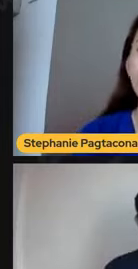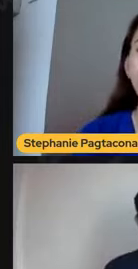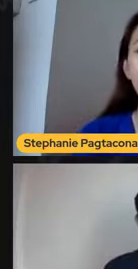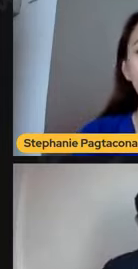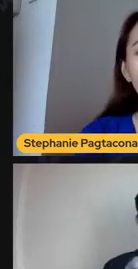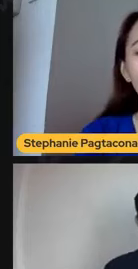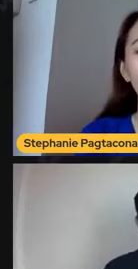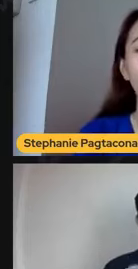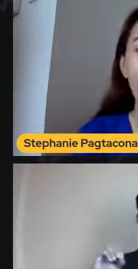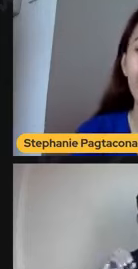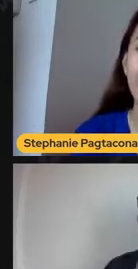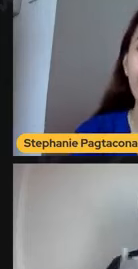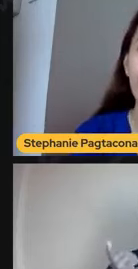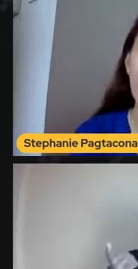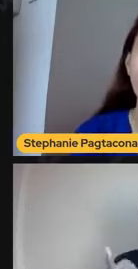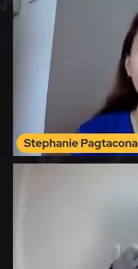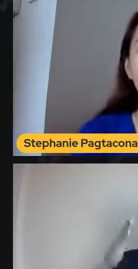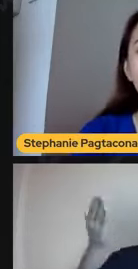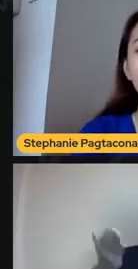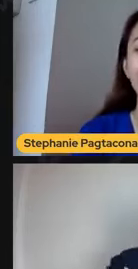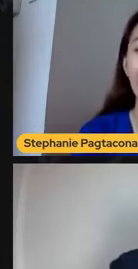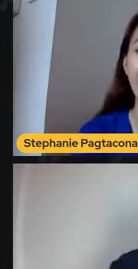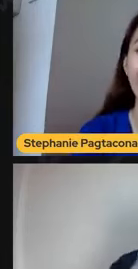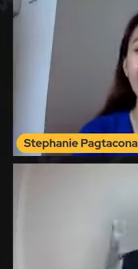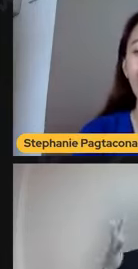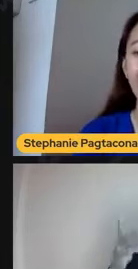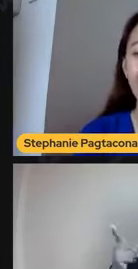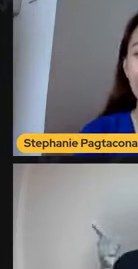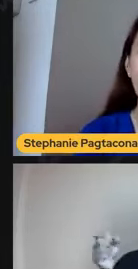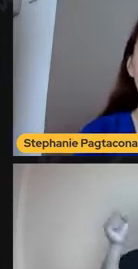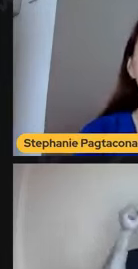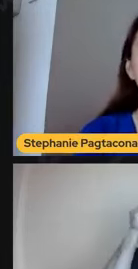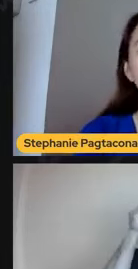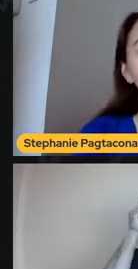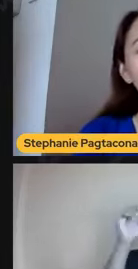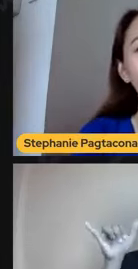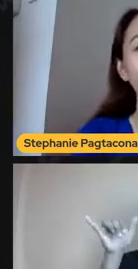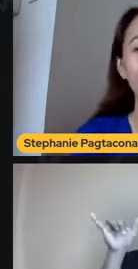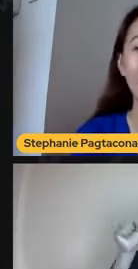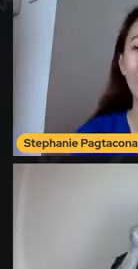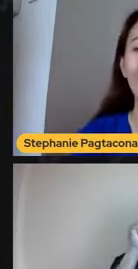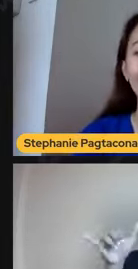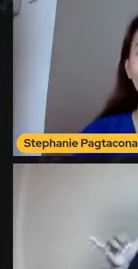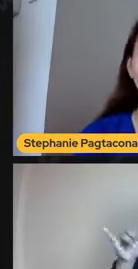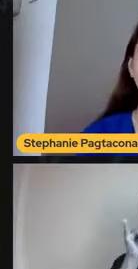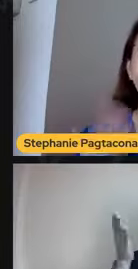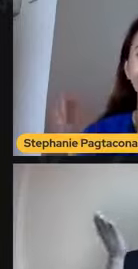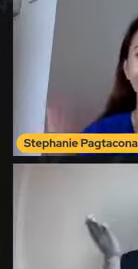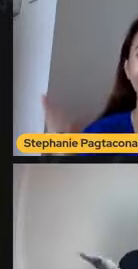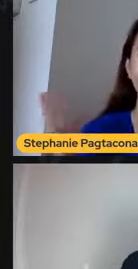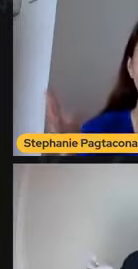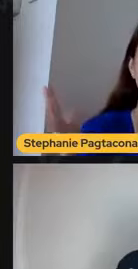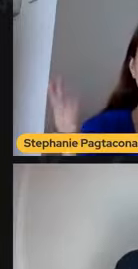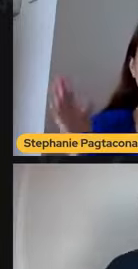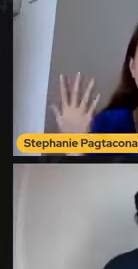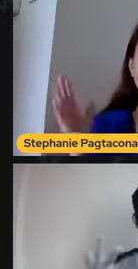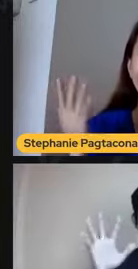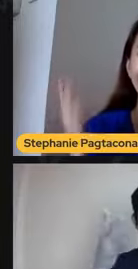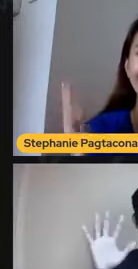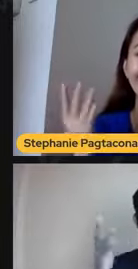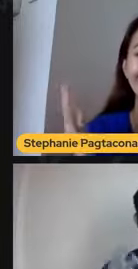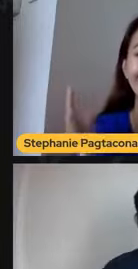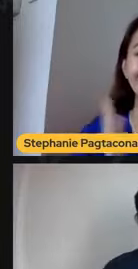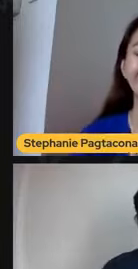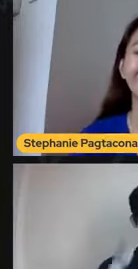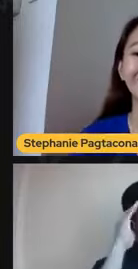Please let us give virtual round of applause to Mrs. Susanna Pavadi Bencherut Yuzon. Hi.